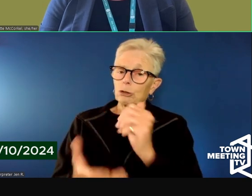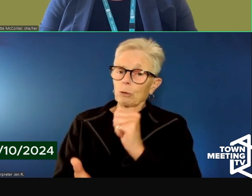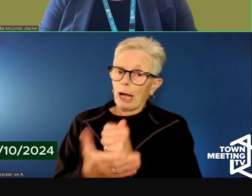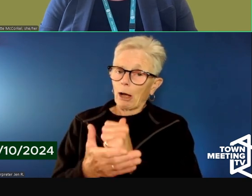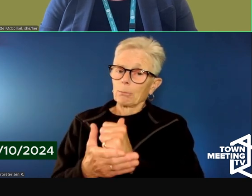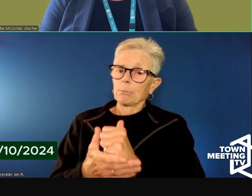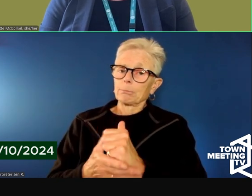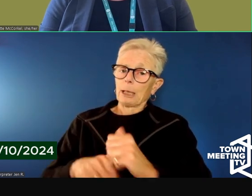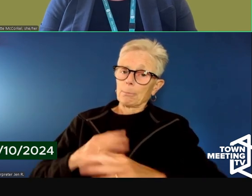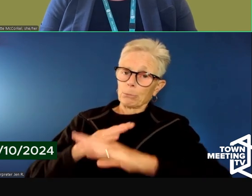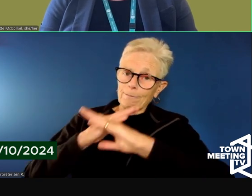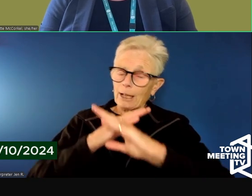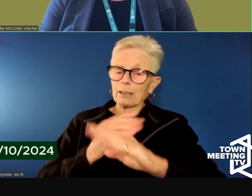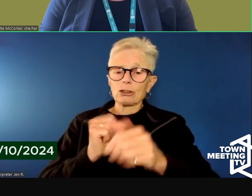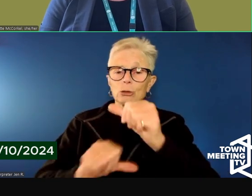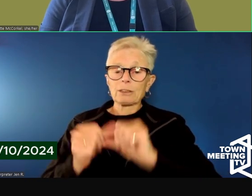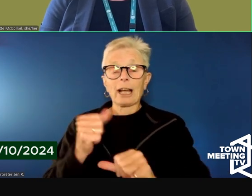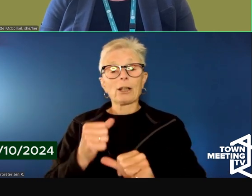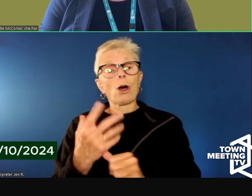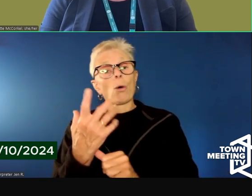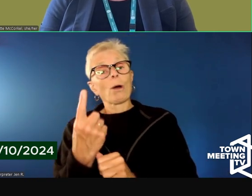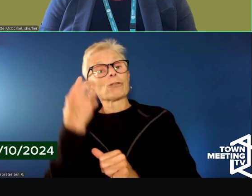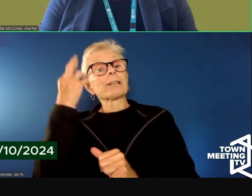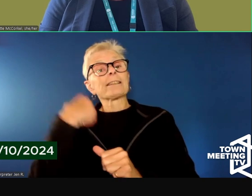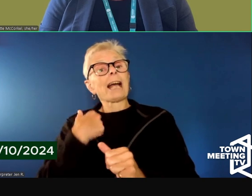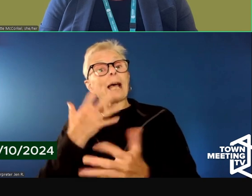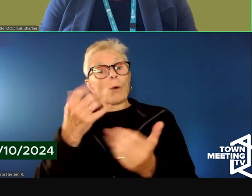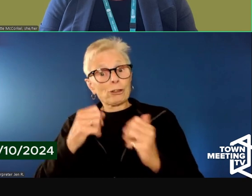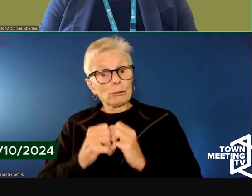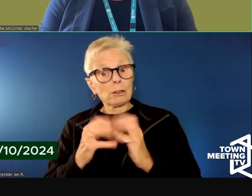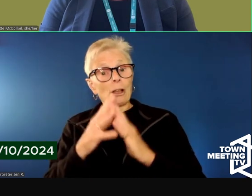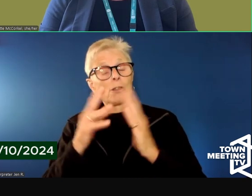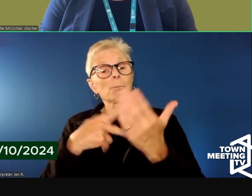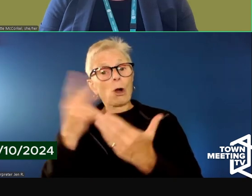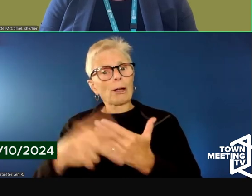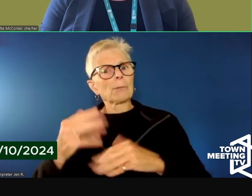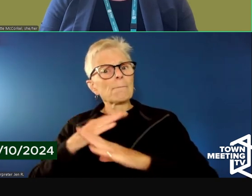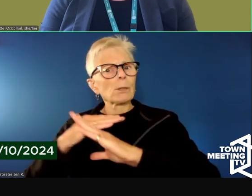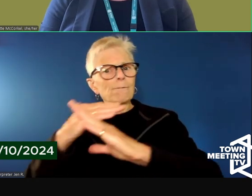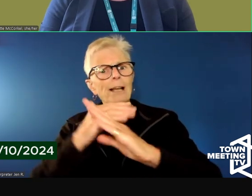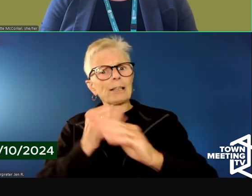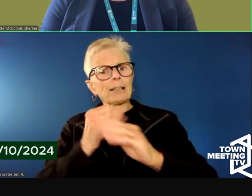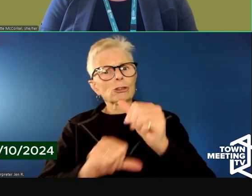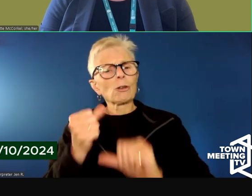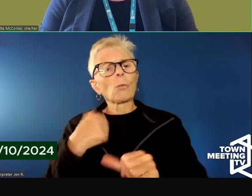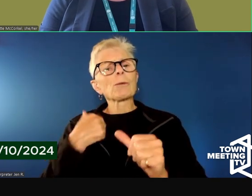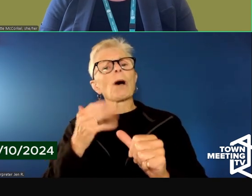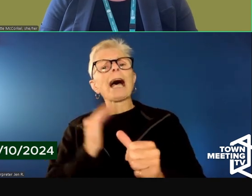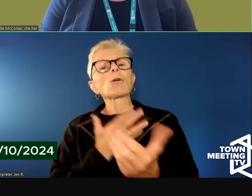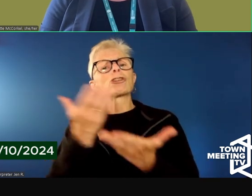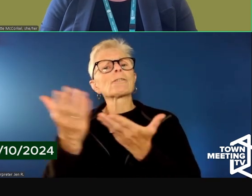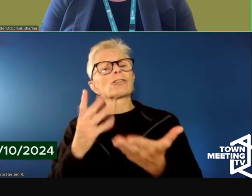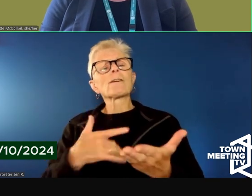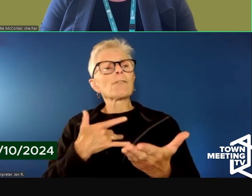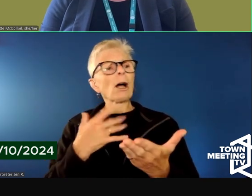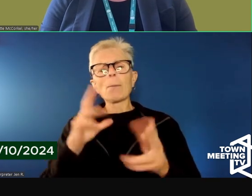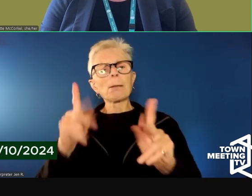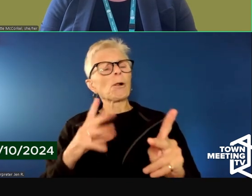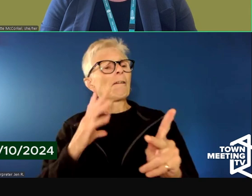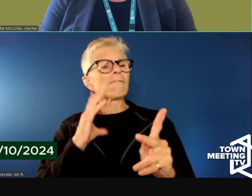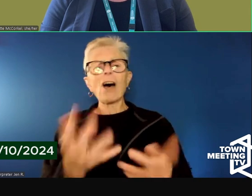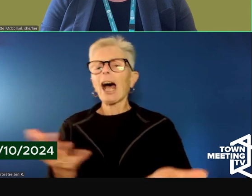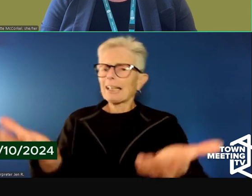in creating this program is really about suicide prevention. We want services to be destigmatized and we want people to feel comfortable